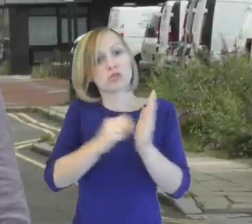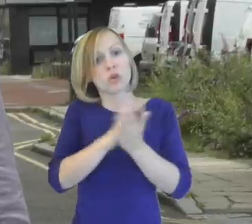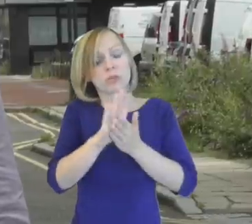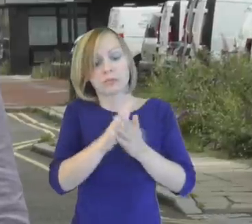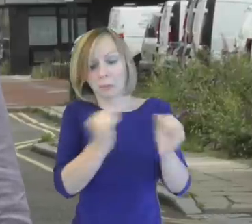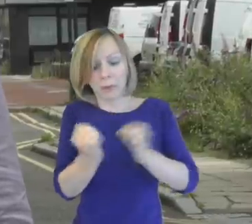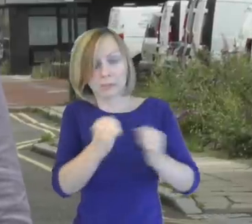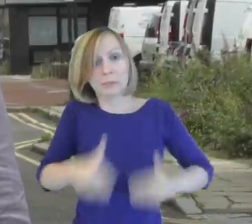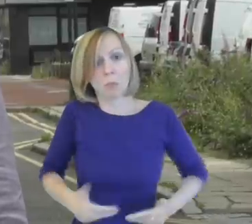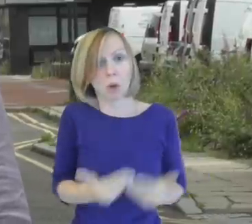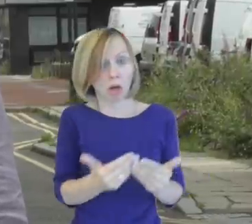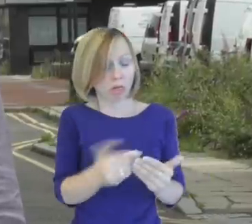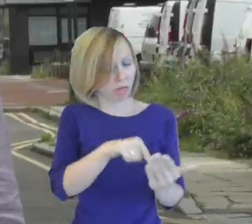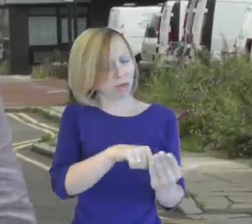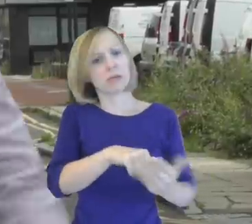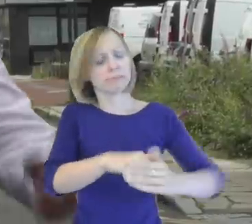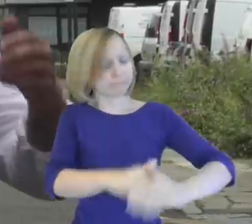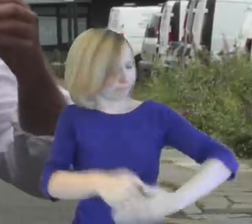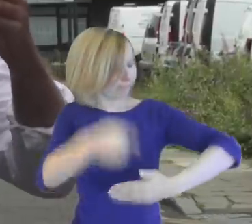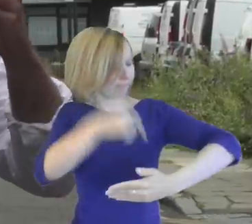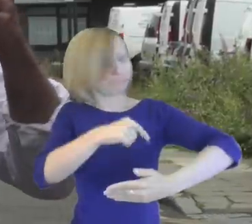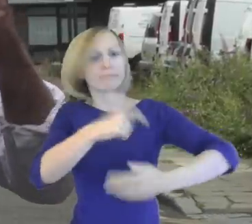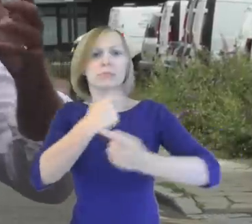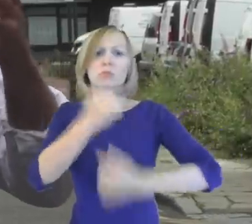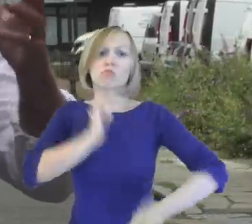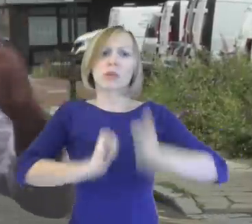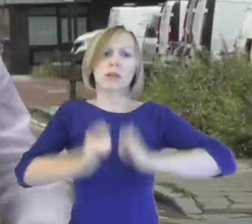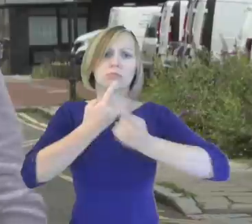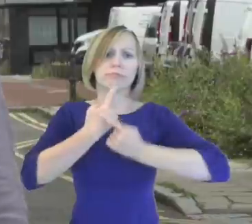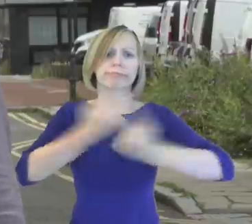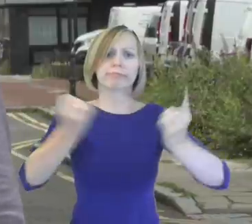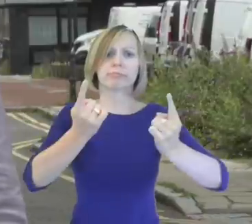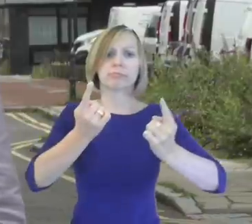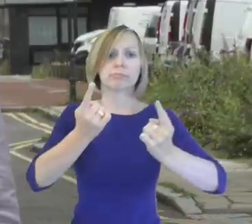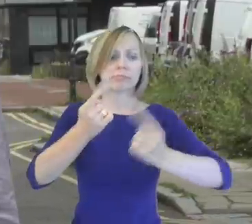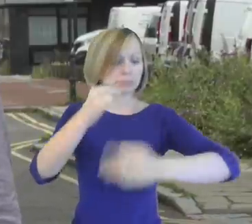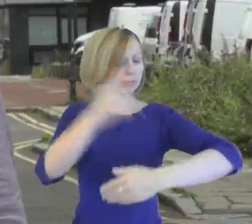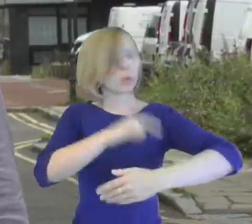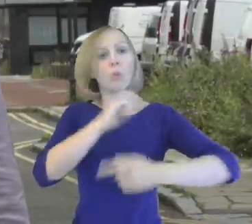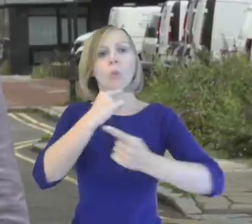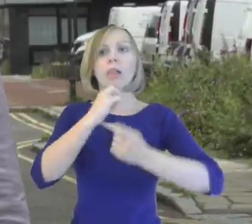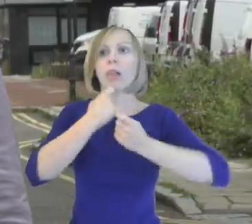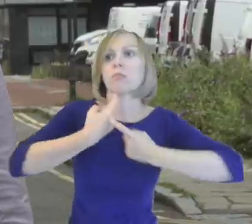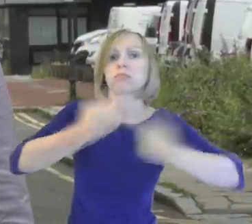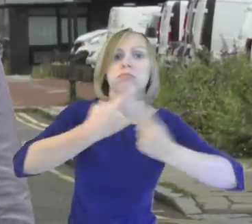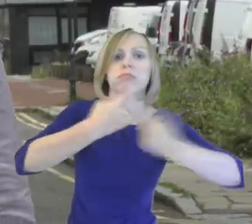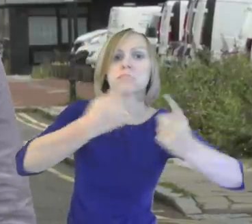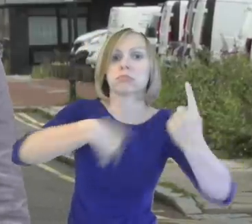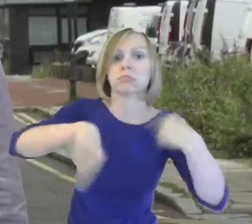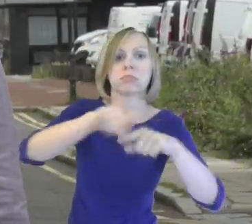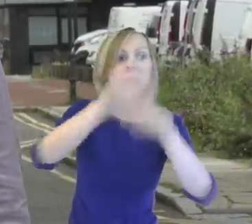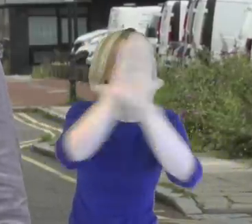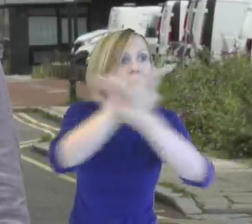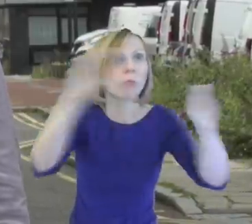he suggests that he will be the messenger, the one who shouts forth for the one who will guide our feet into the way of